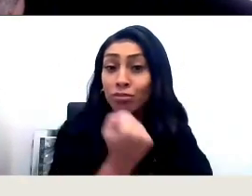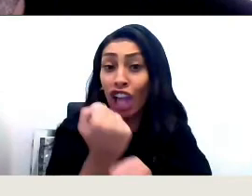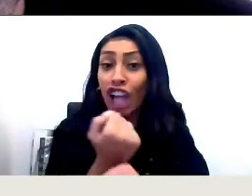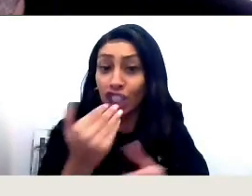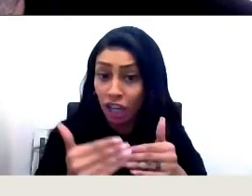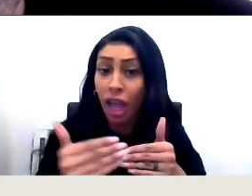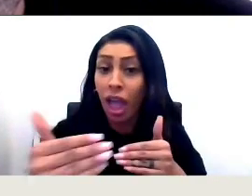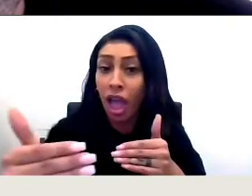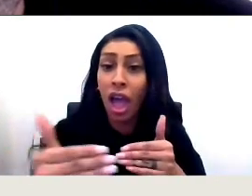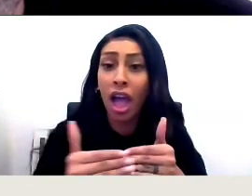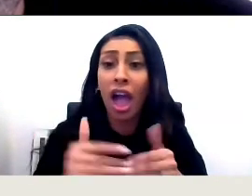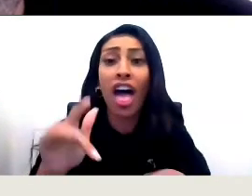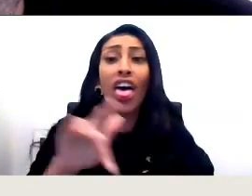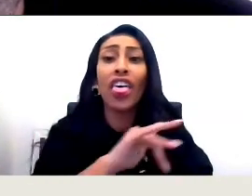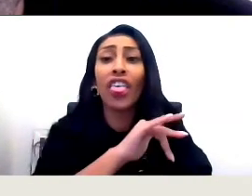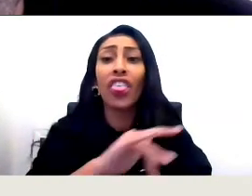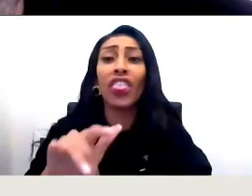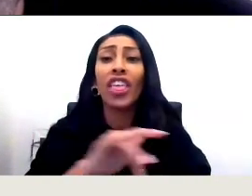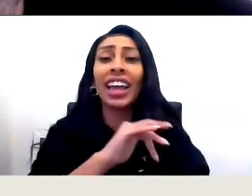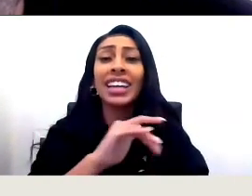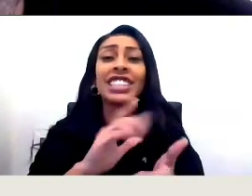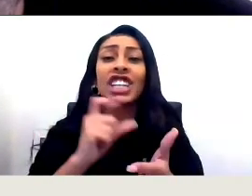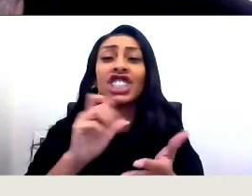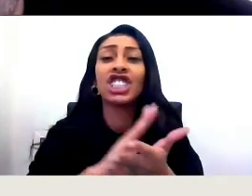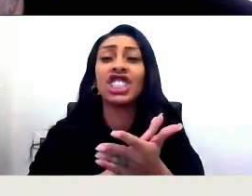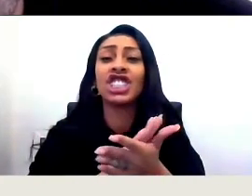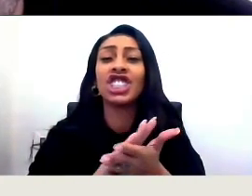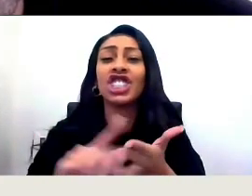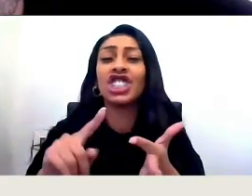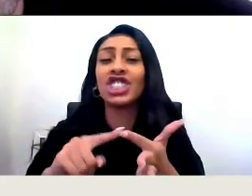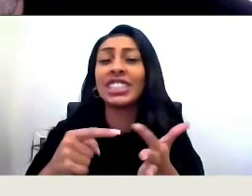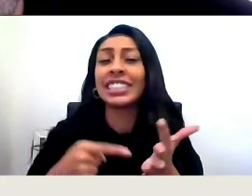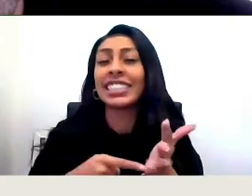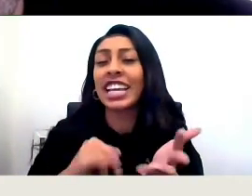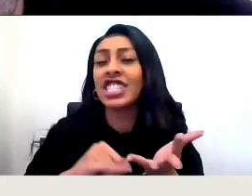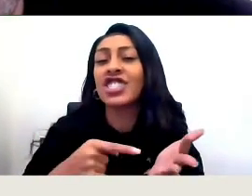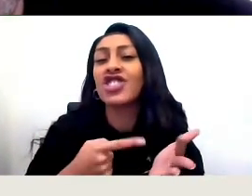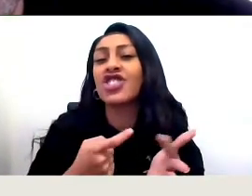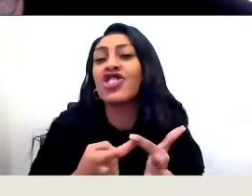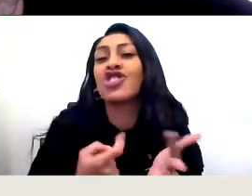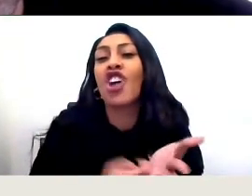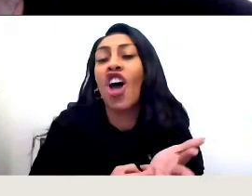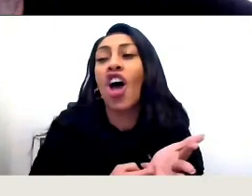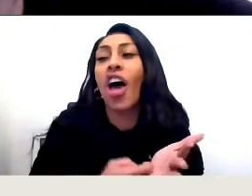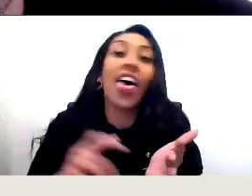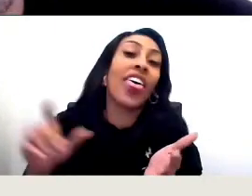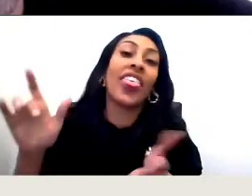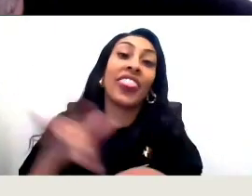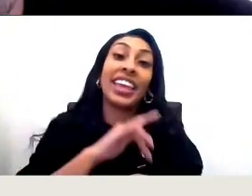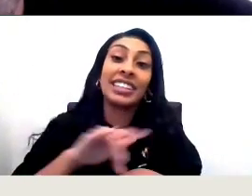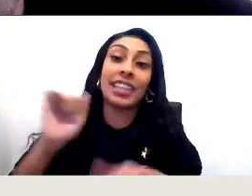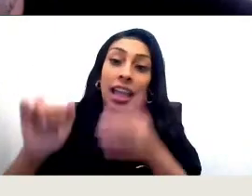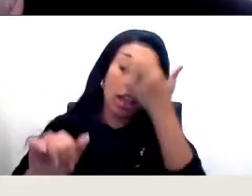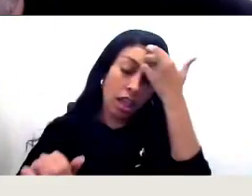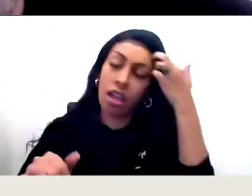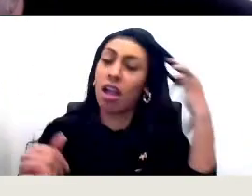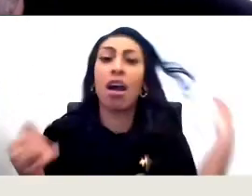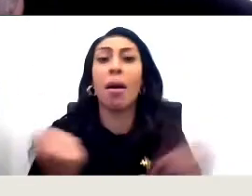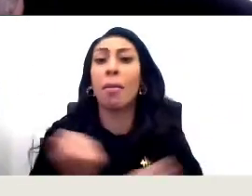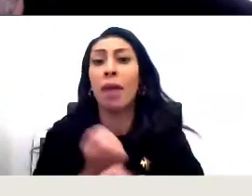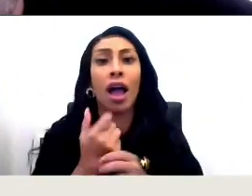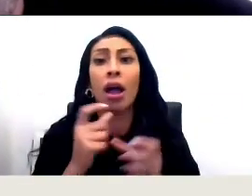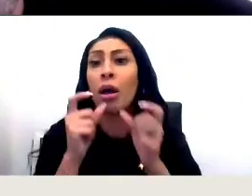the theatre, this was down at Chichester Festival Theatre, they did an incredible job to make it work at all in the conditions,